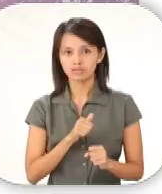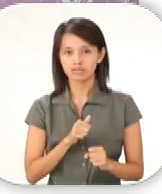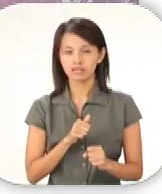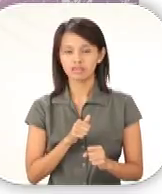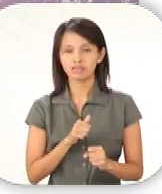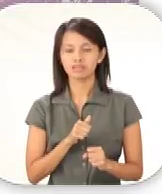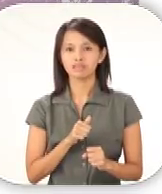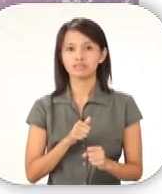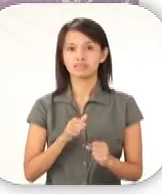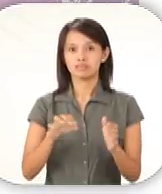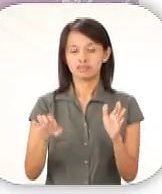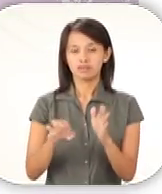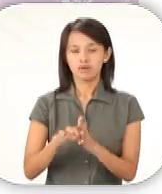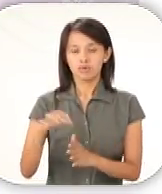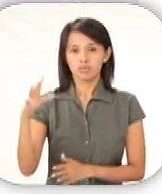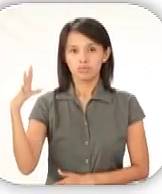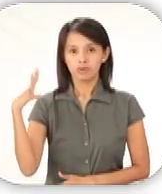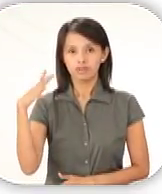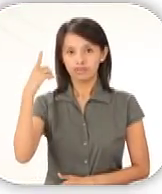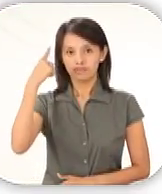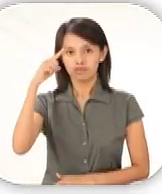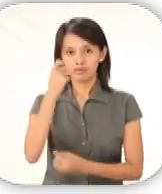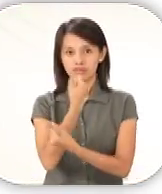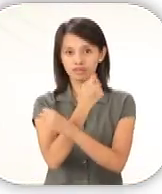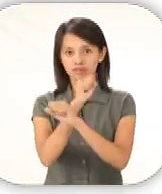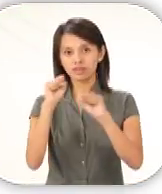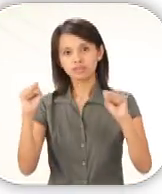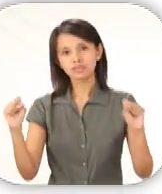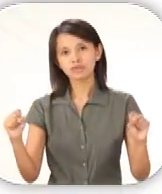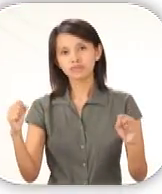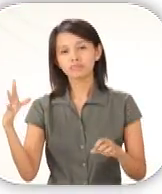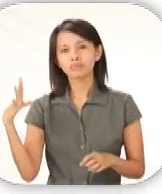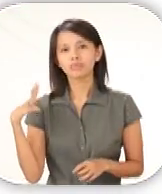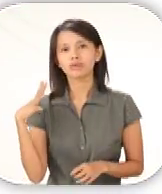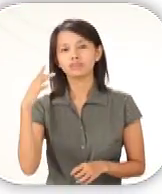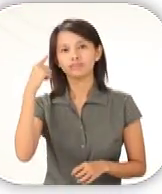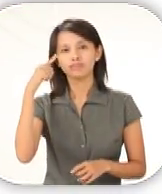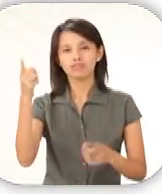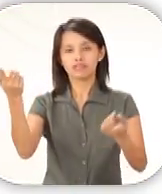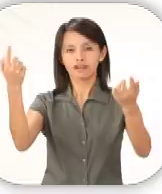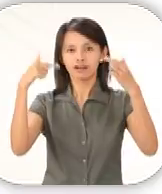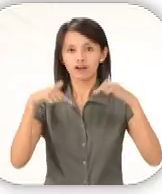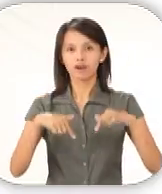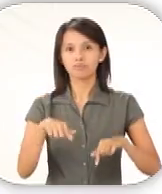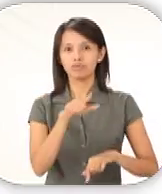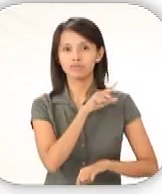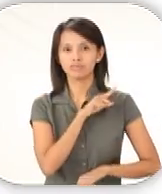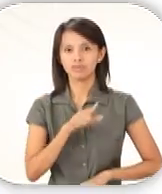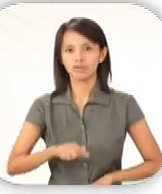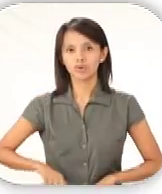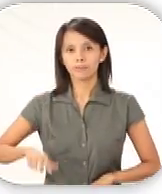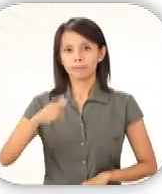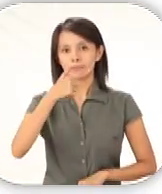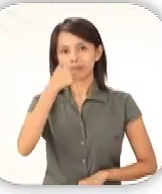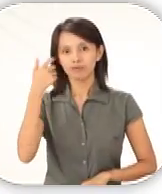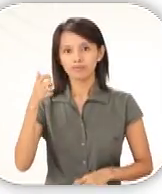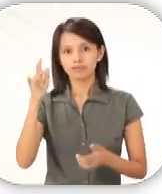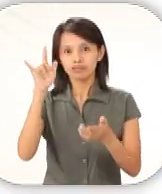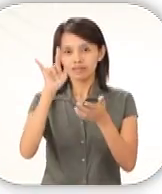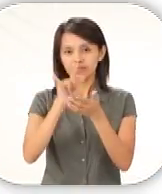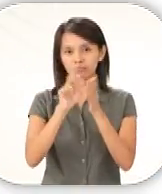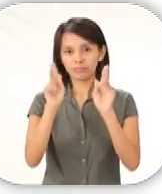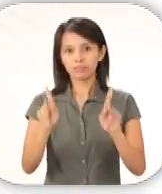be patient in terms of waiting for salvation, waiting for the coming of the